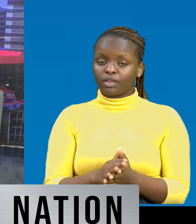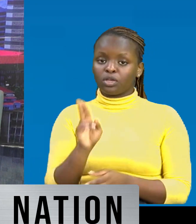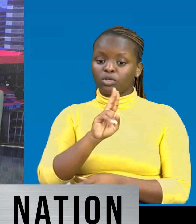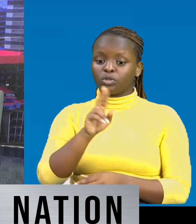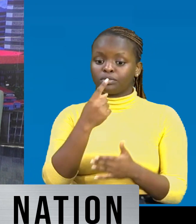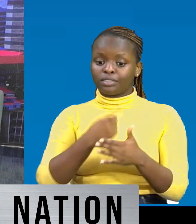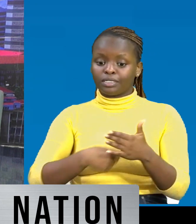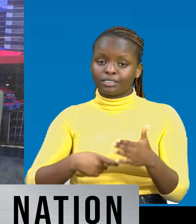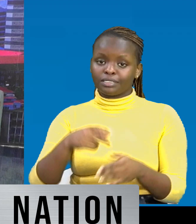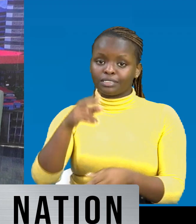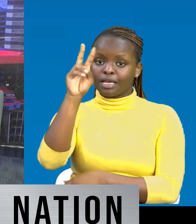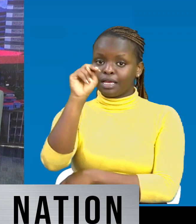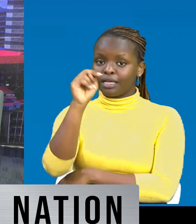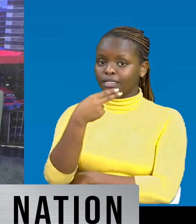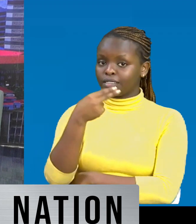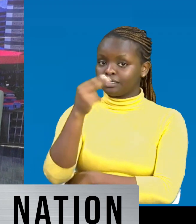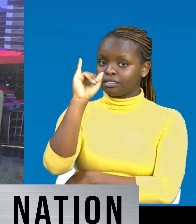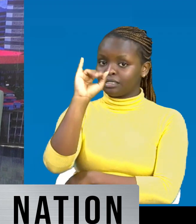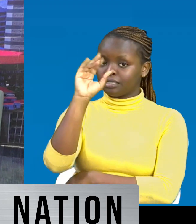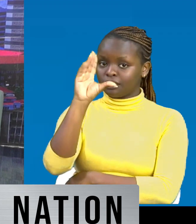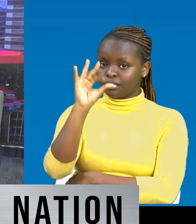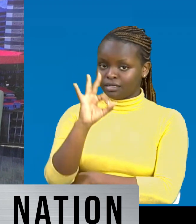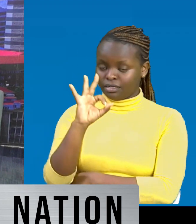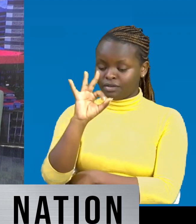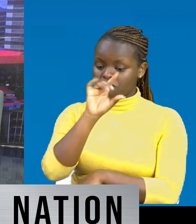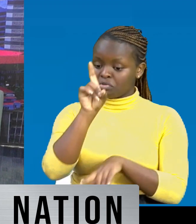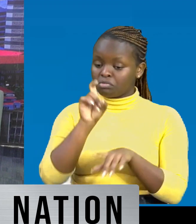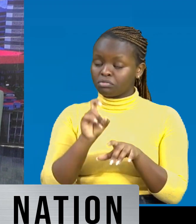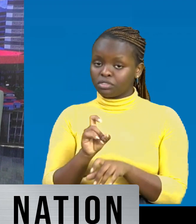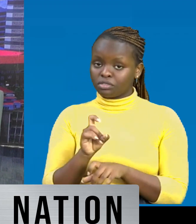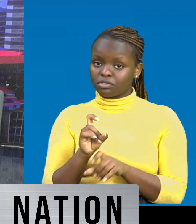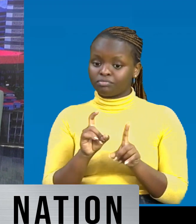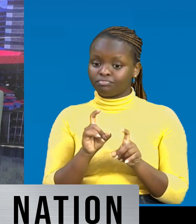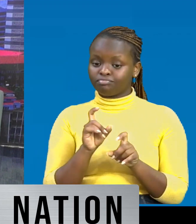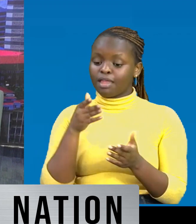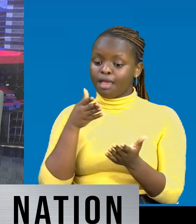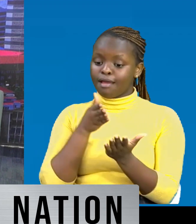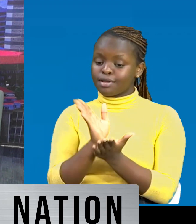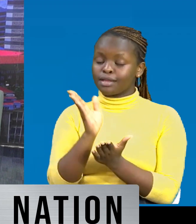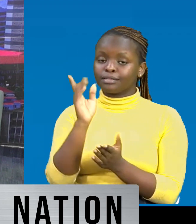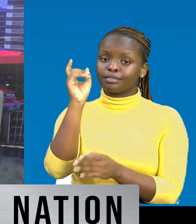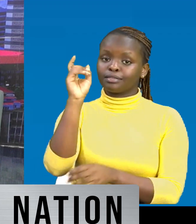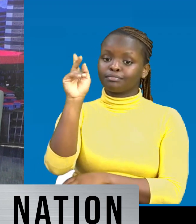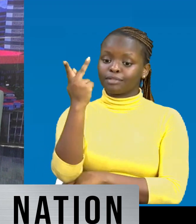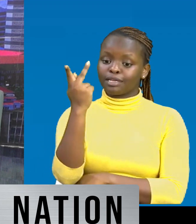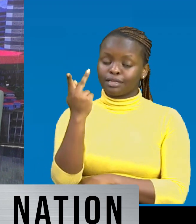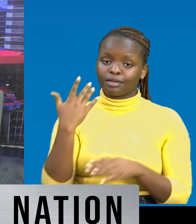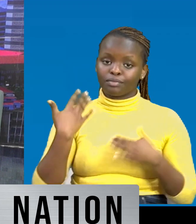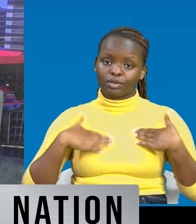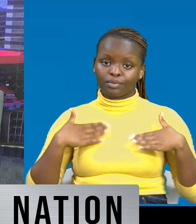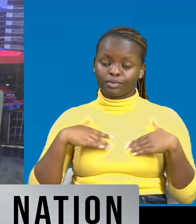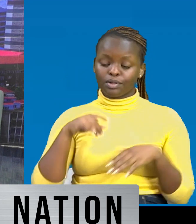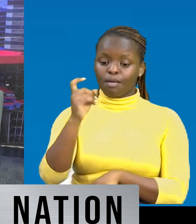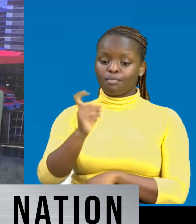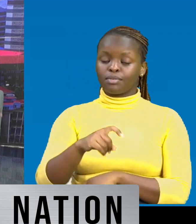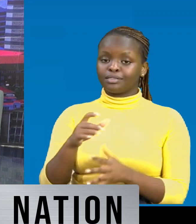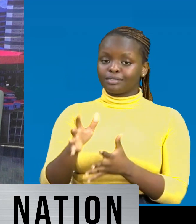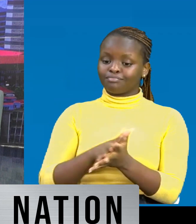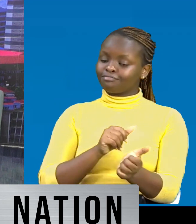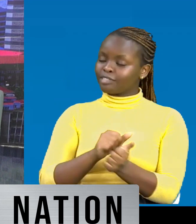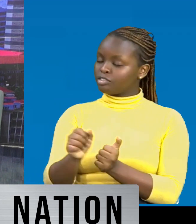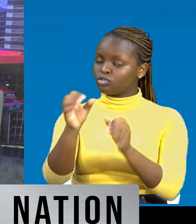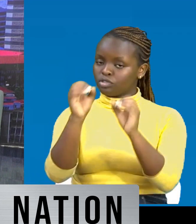The NHIF. So really the question, Jonah, must be that the rights of Kenyans must be allowed to not to be trampled